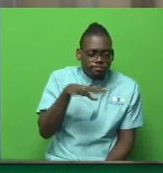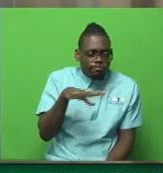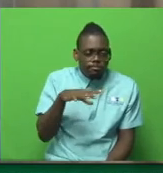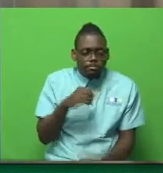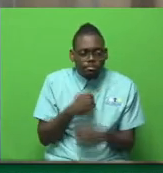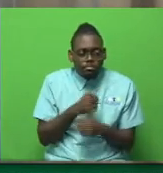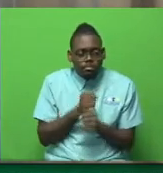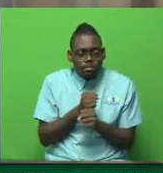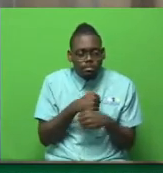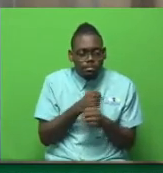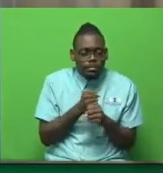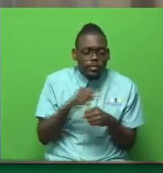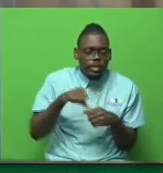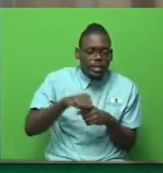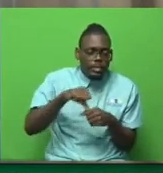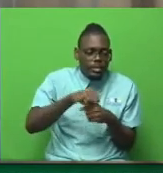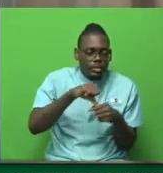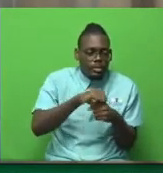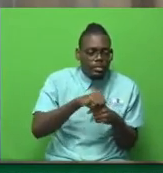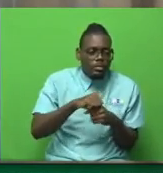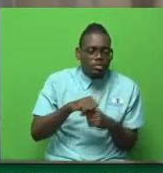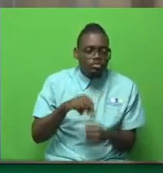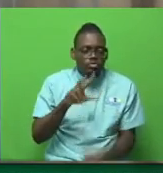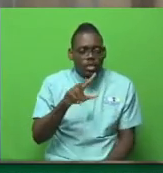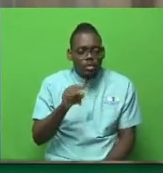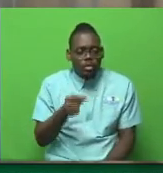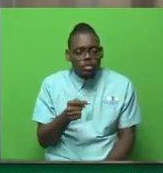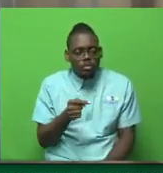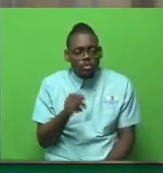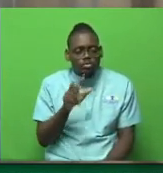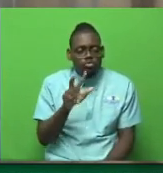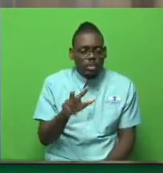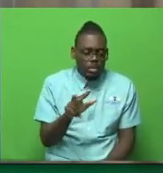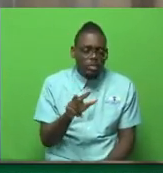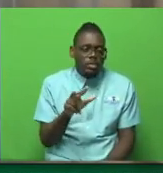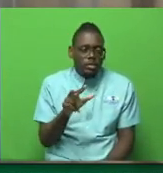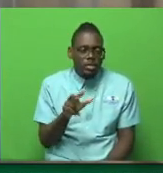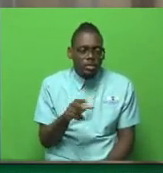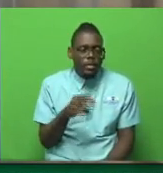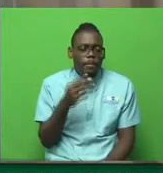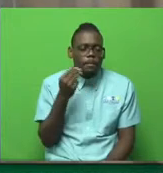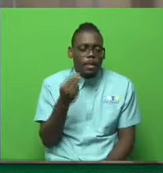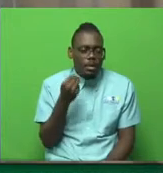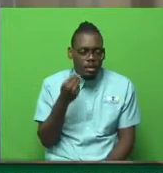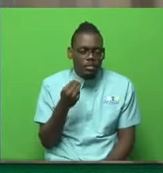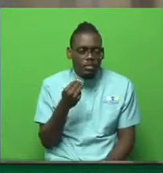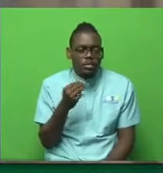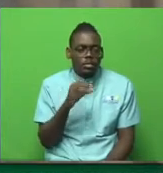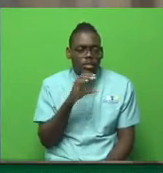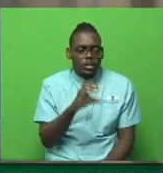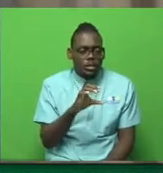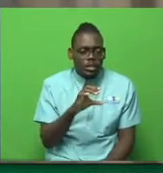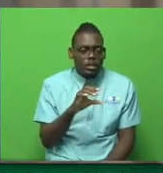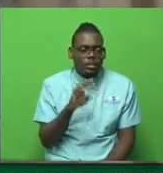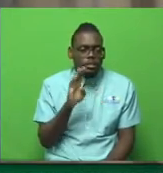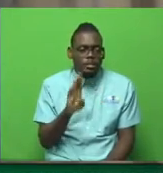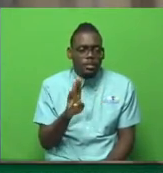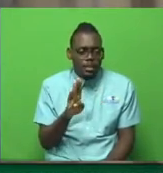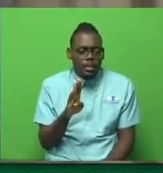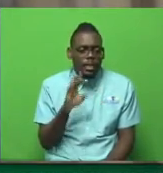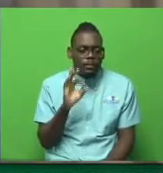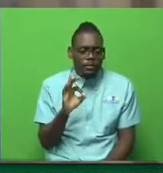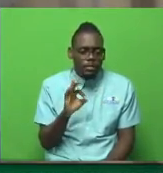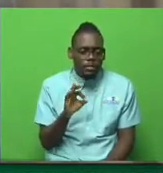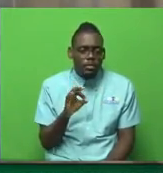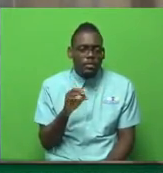3330 million cubic feet per day during that period the economy